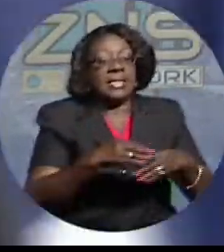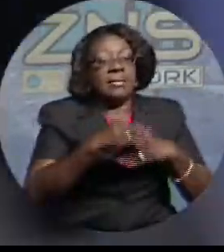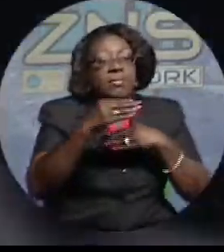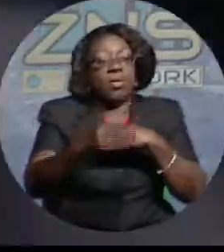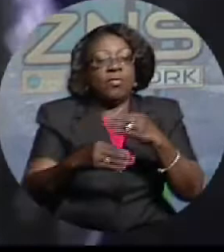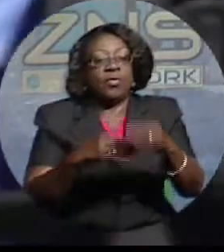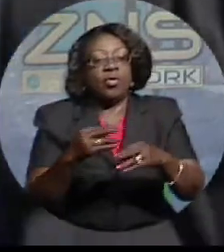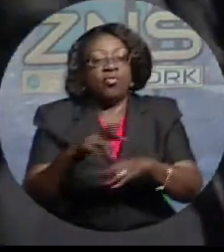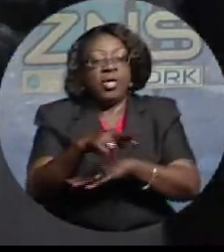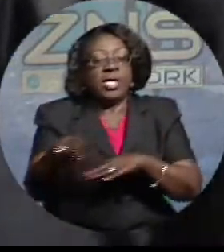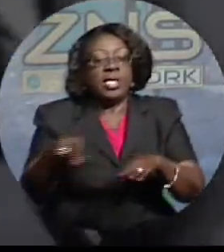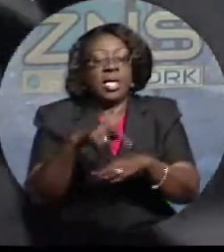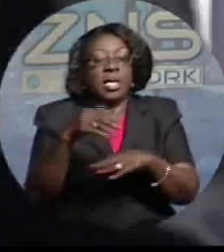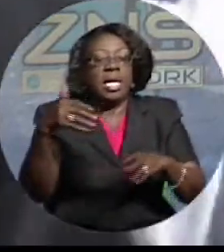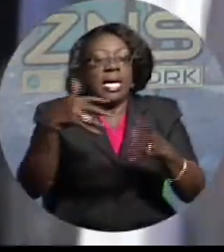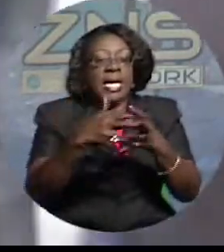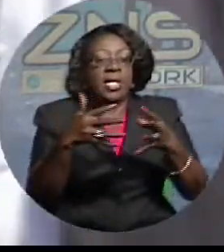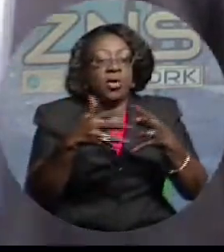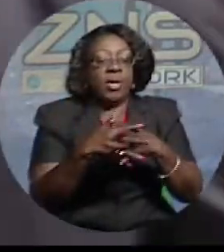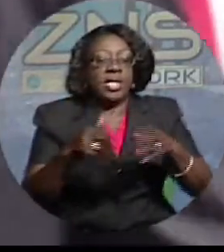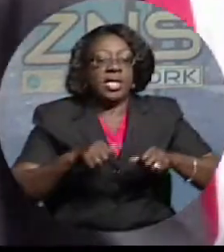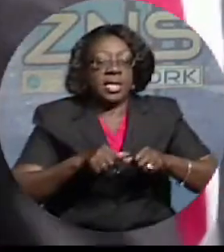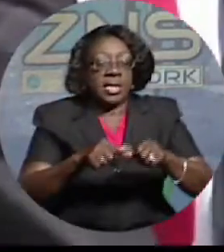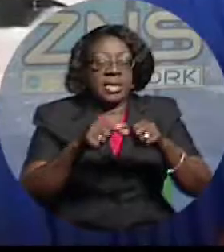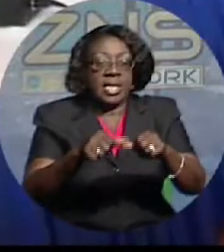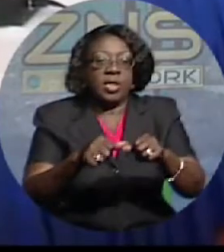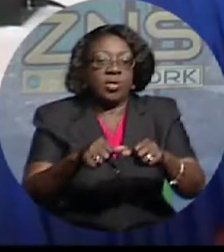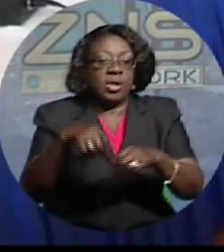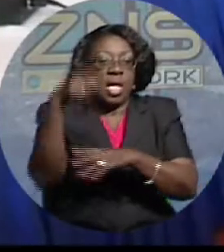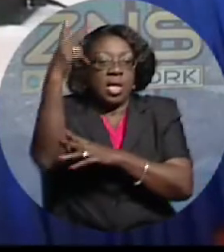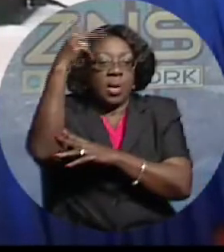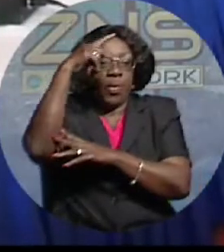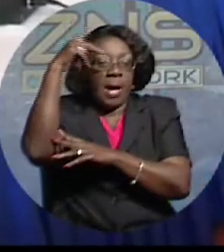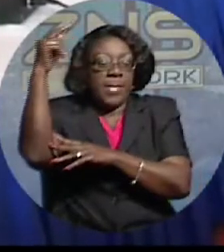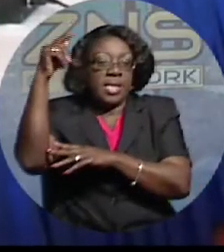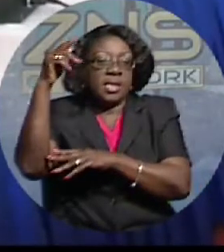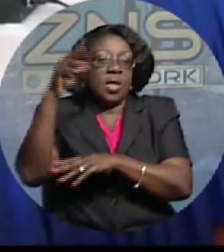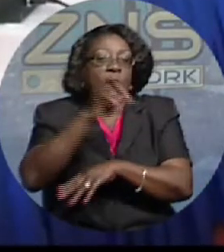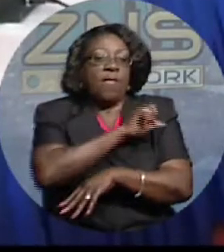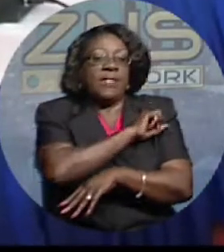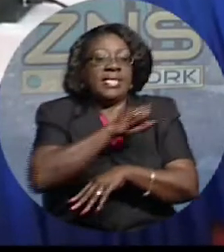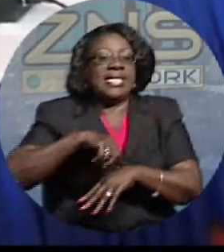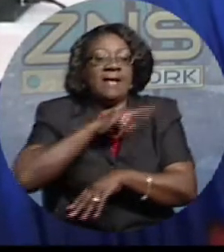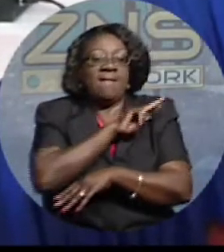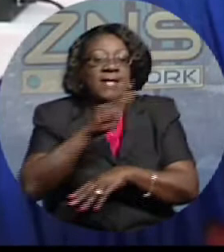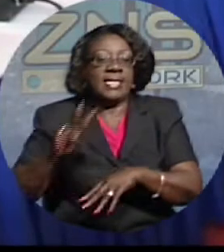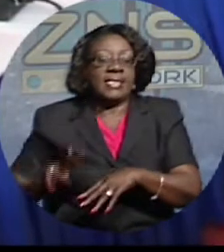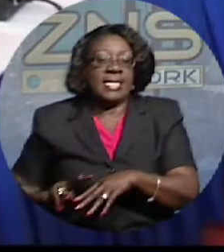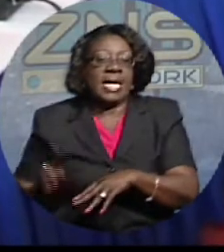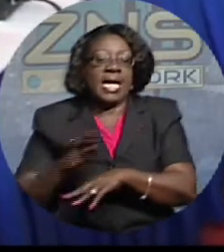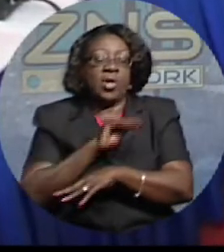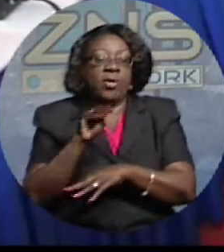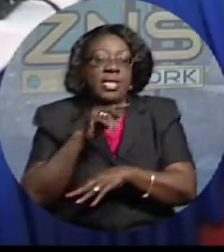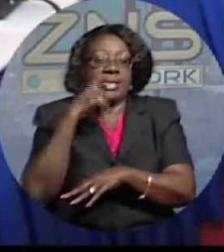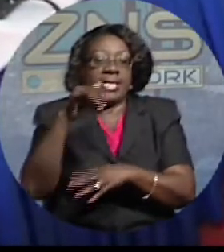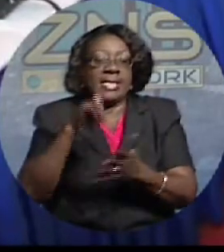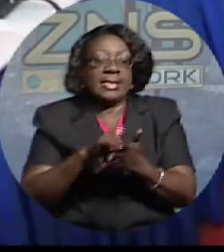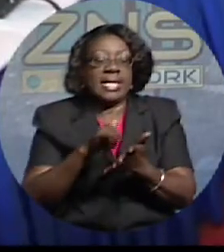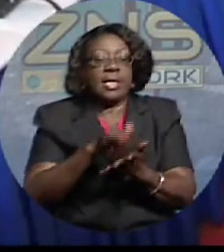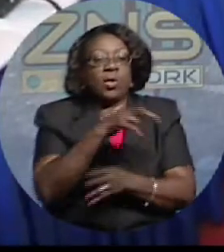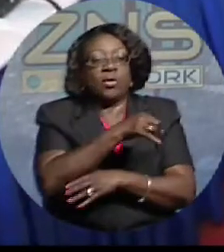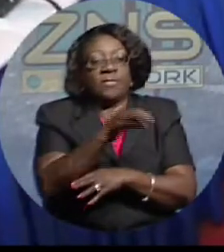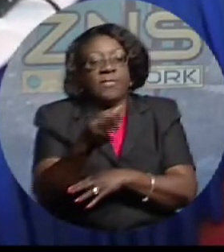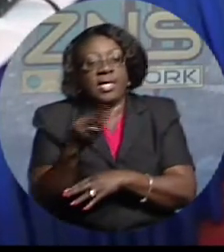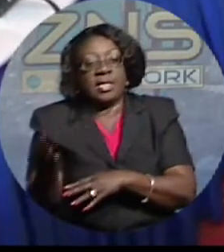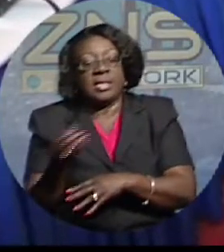continues. Incoming CARICOM chairman, Prime Minister of St. Vincent and the Grenadines, Dr. Ralph Gonsalves, says that those failures have